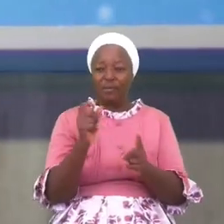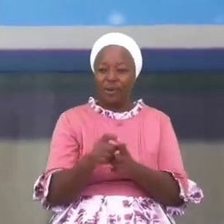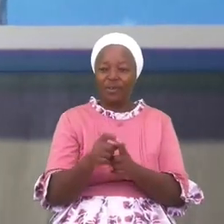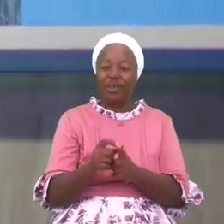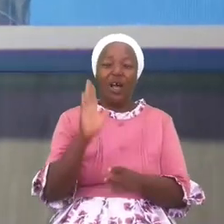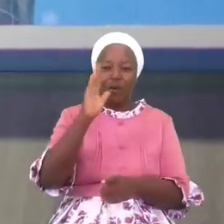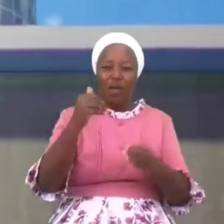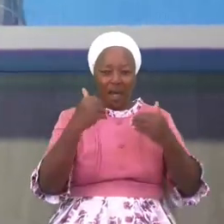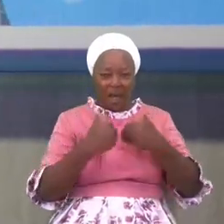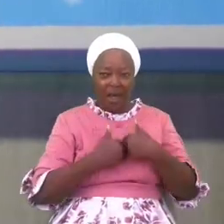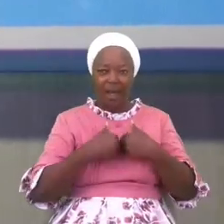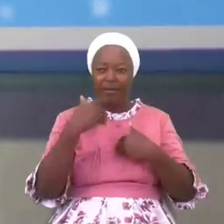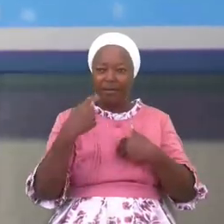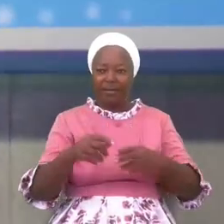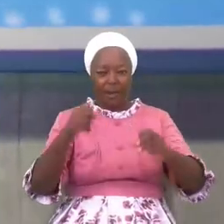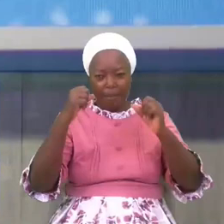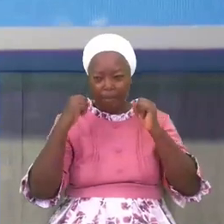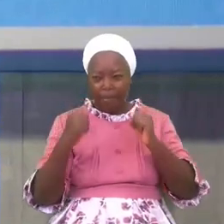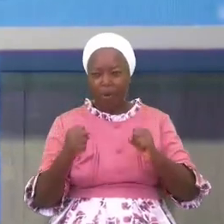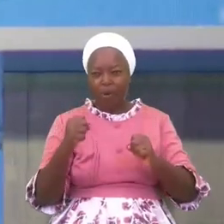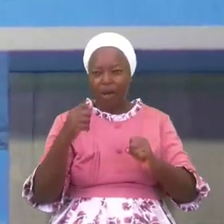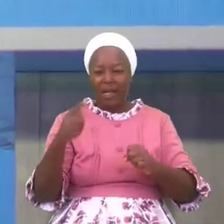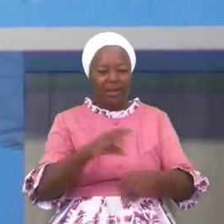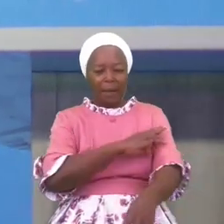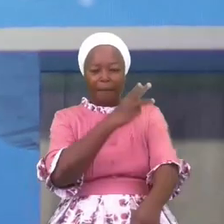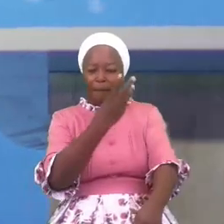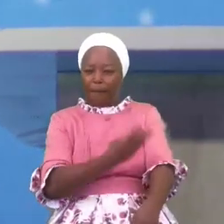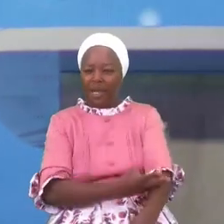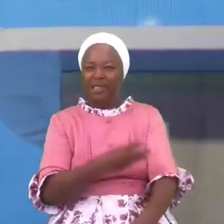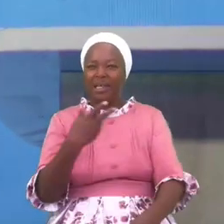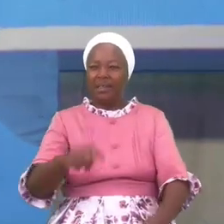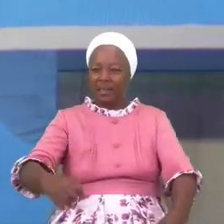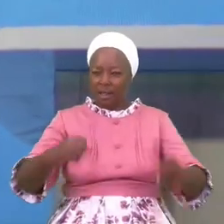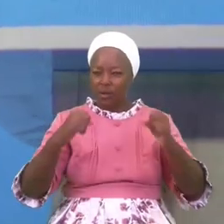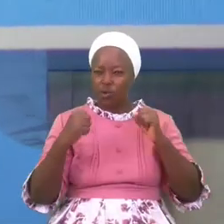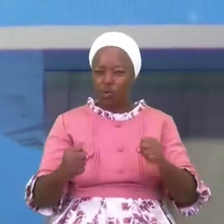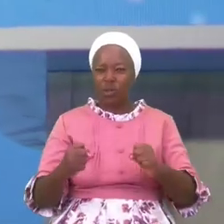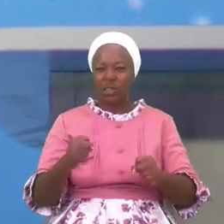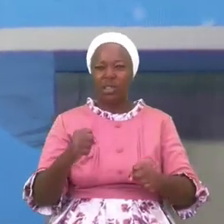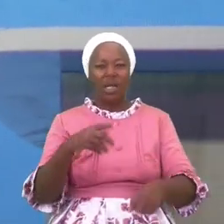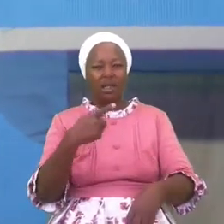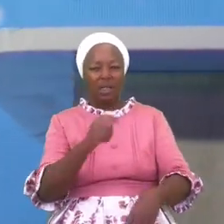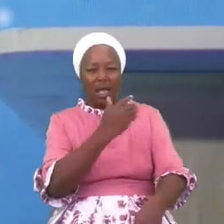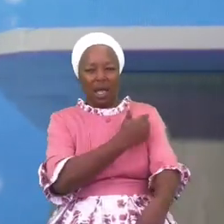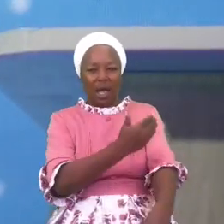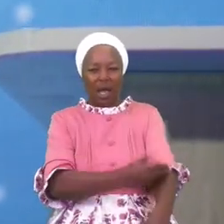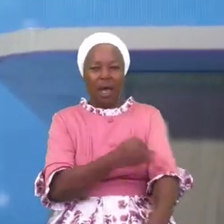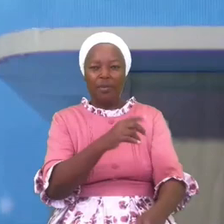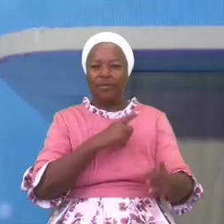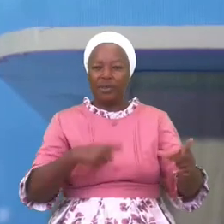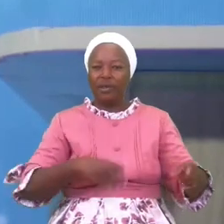might, the strength, the arm of the Lord being revealed to them. Thank God you